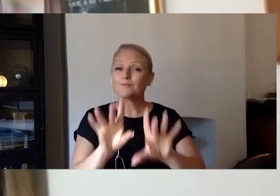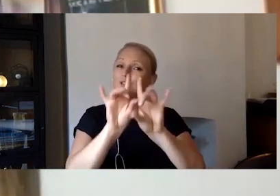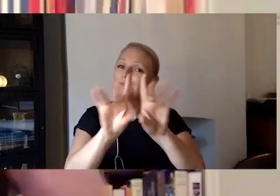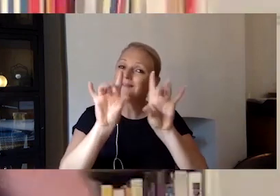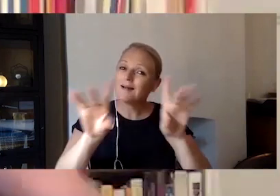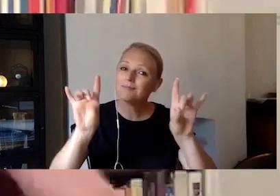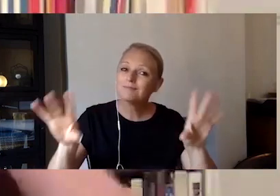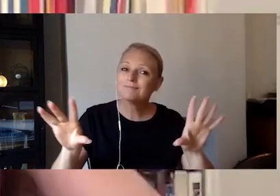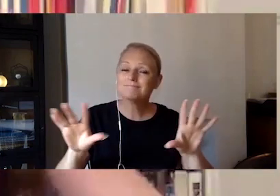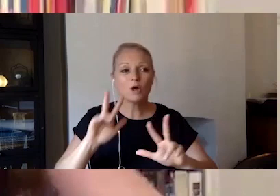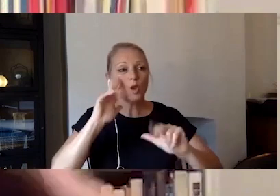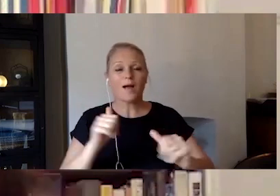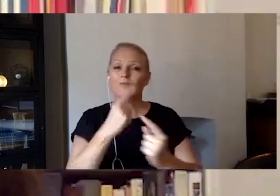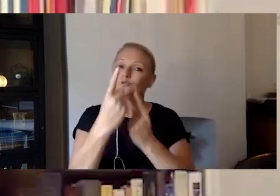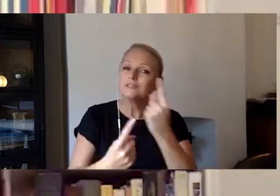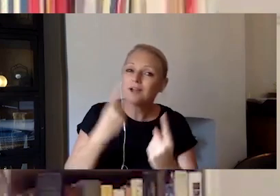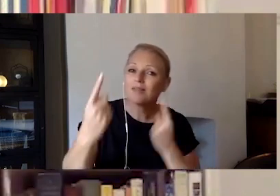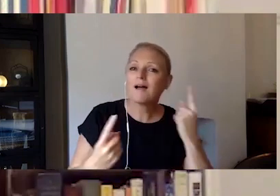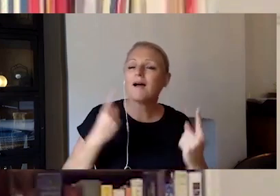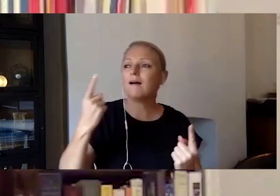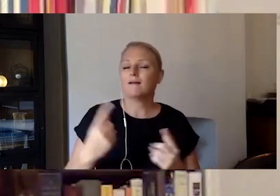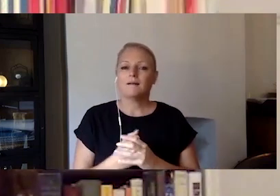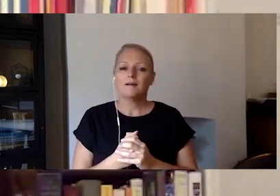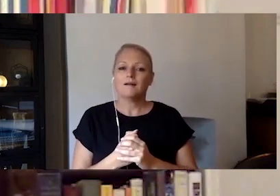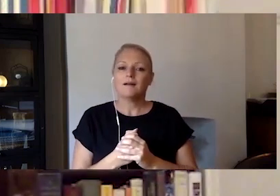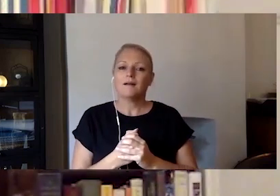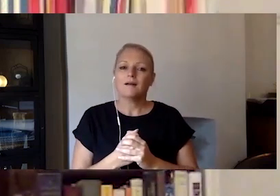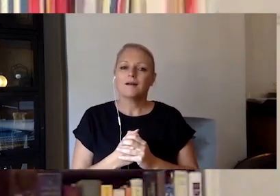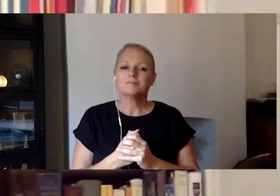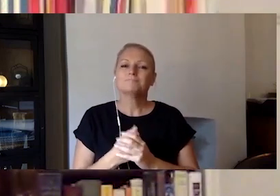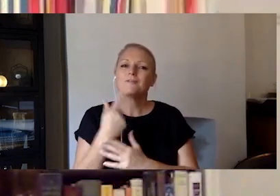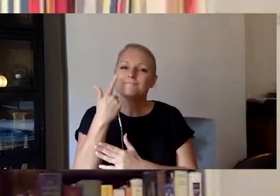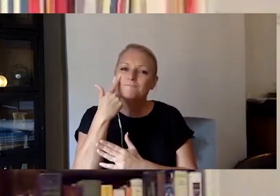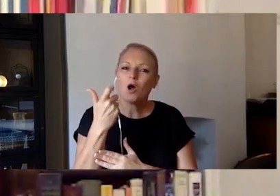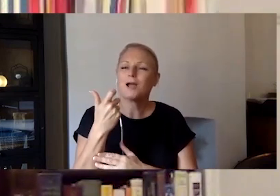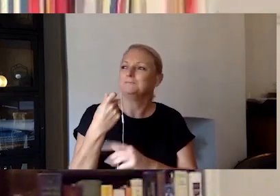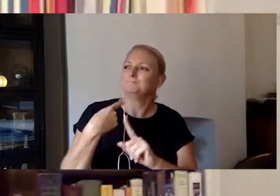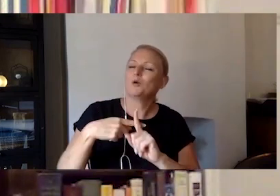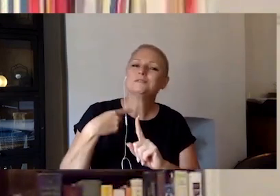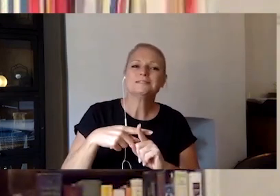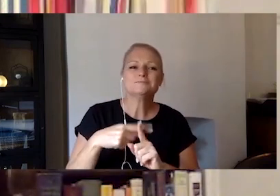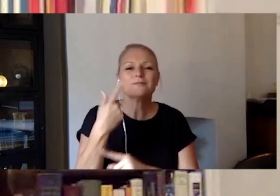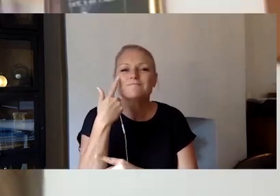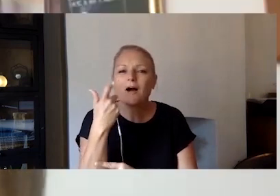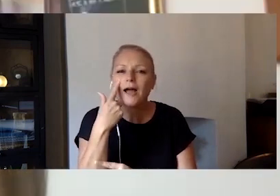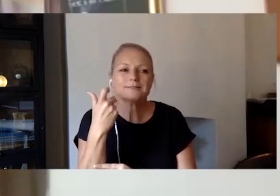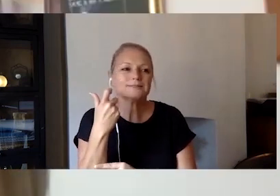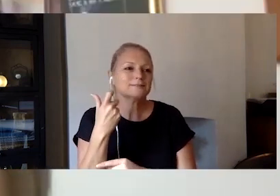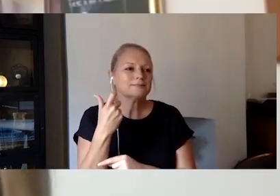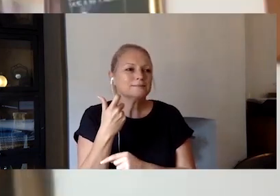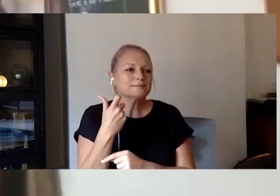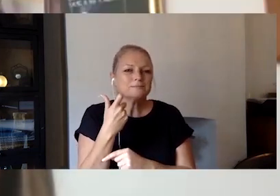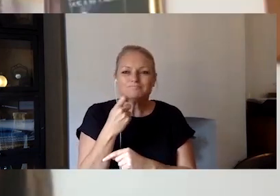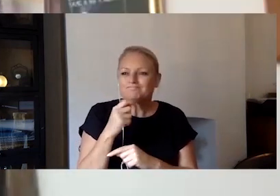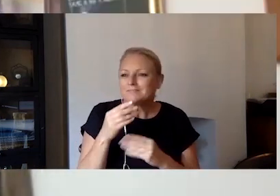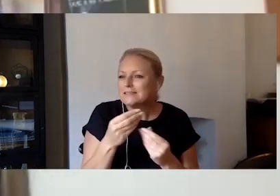and I think really actively looking for what positives we can take out of this. There's a lot of,